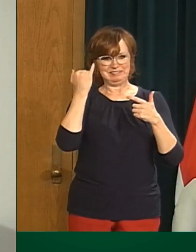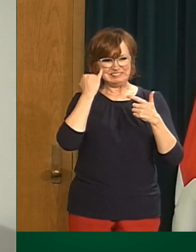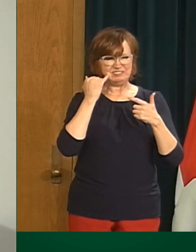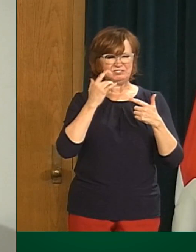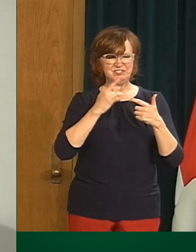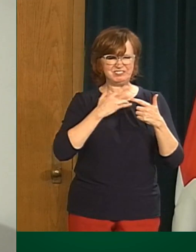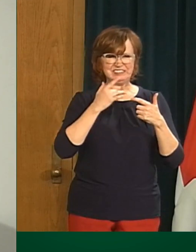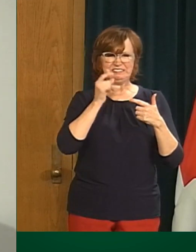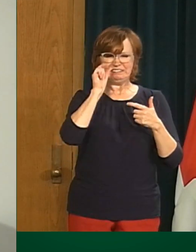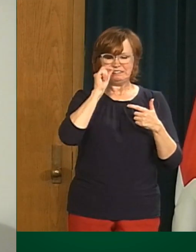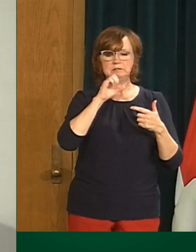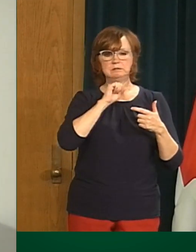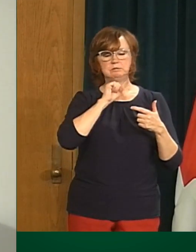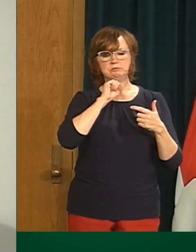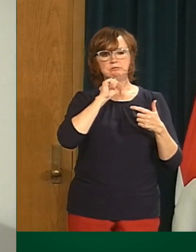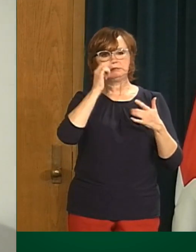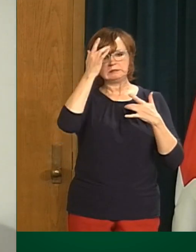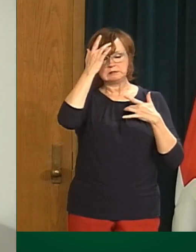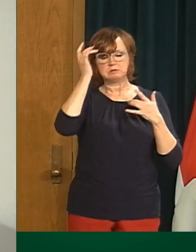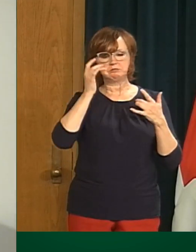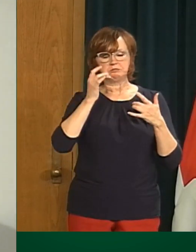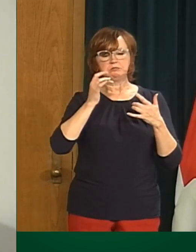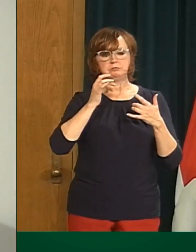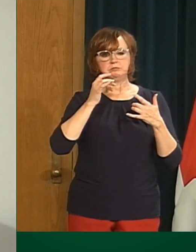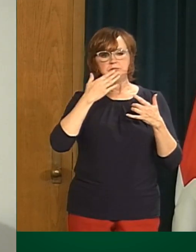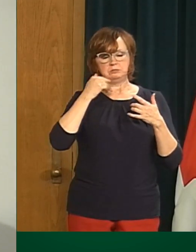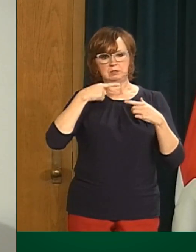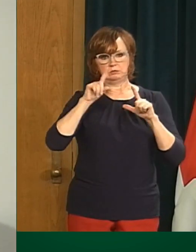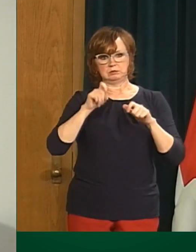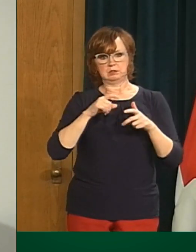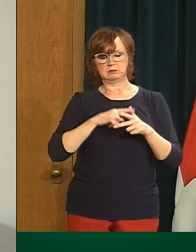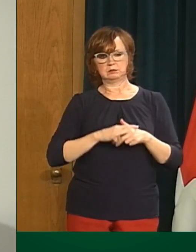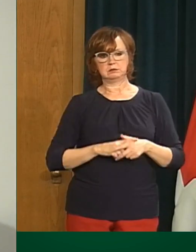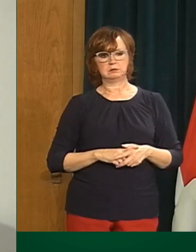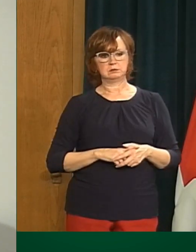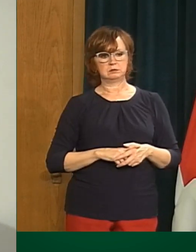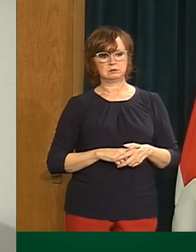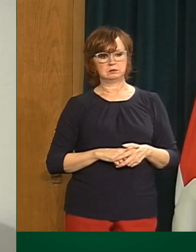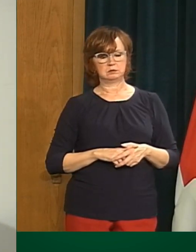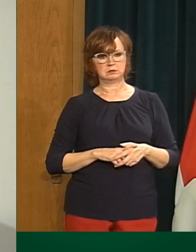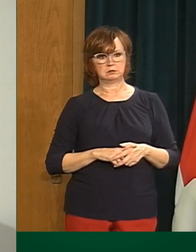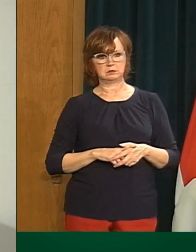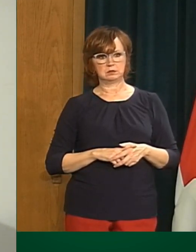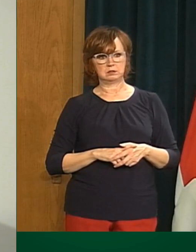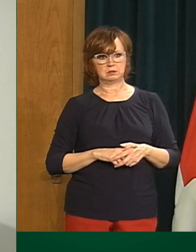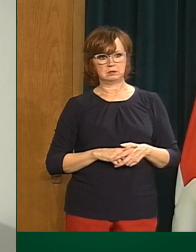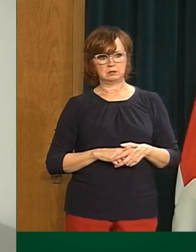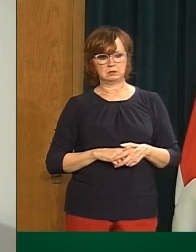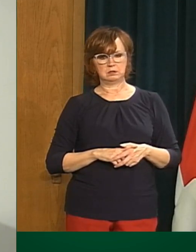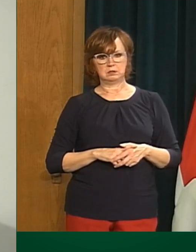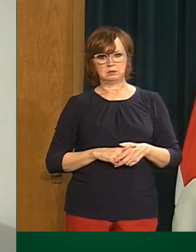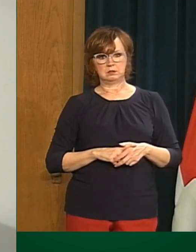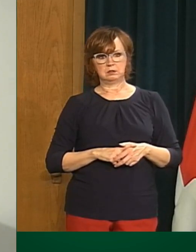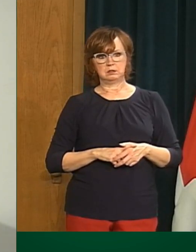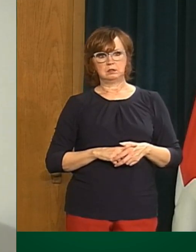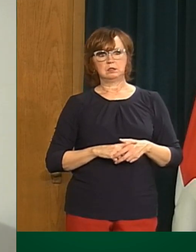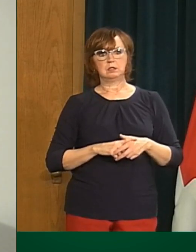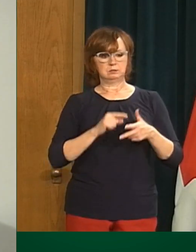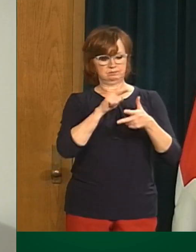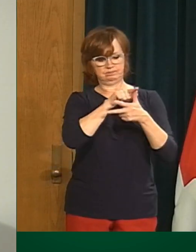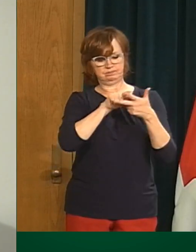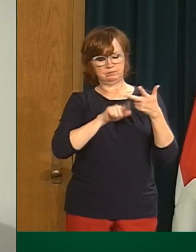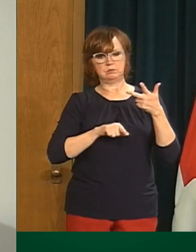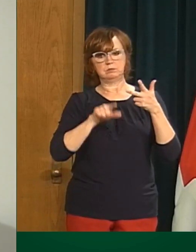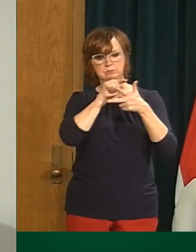case content investigation, and effective case content investigation to track each case and contact and isolate them. So those three work